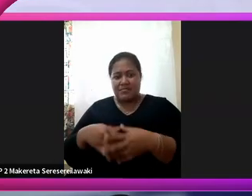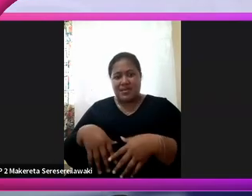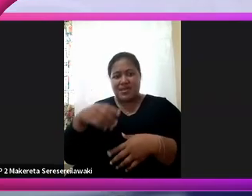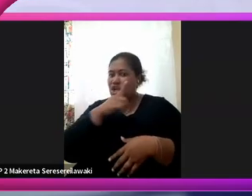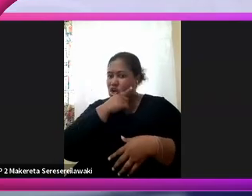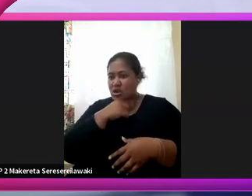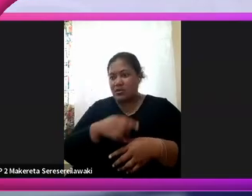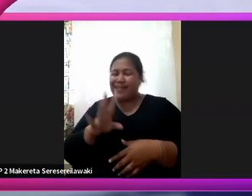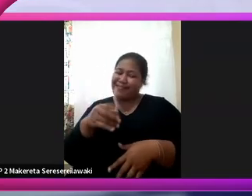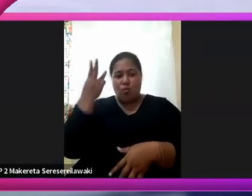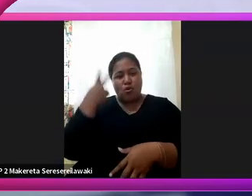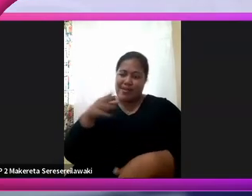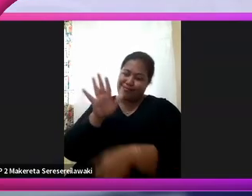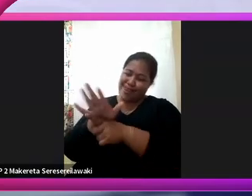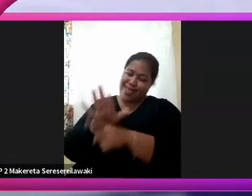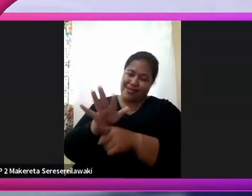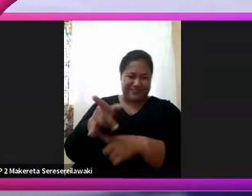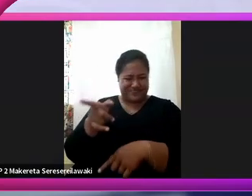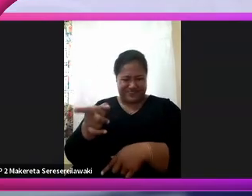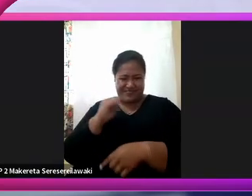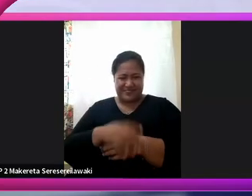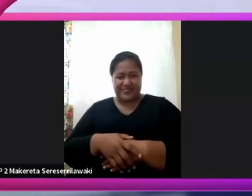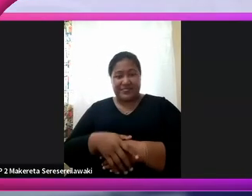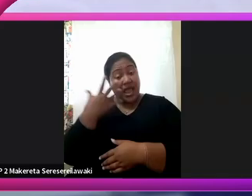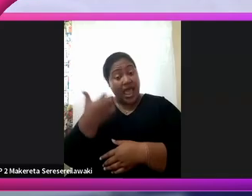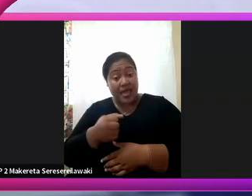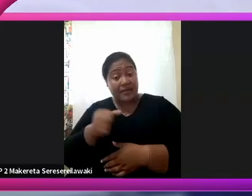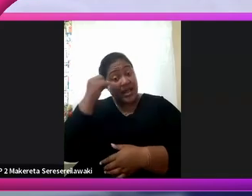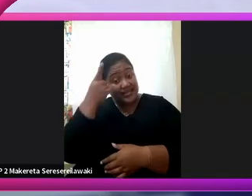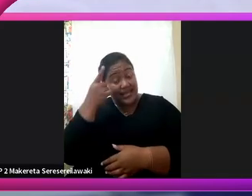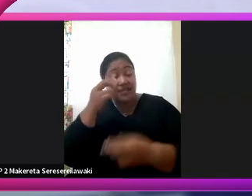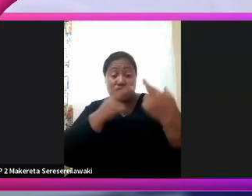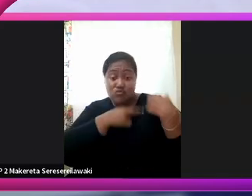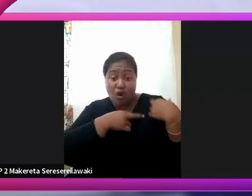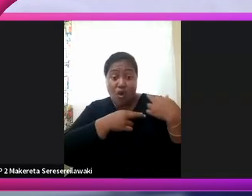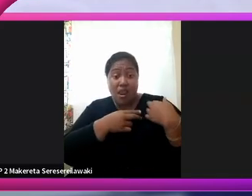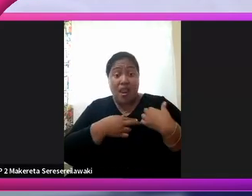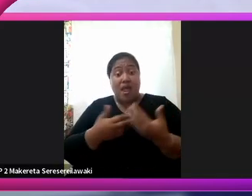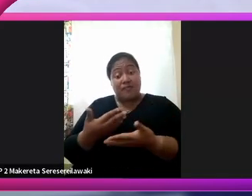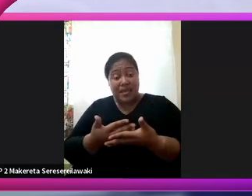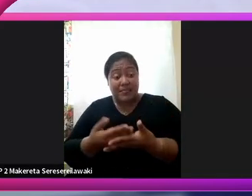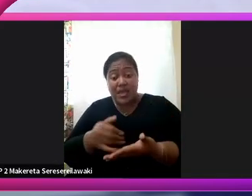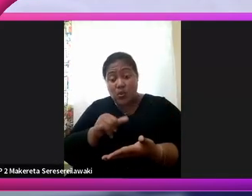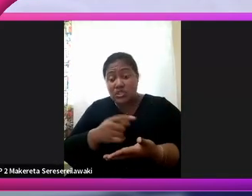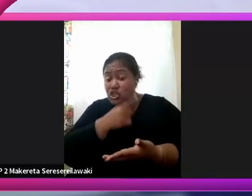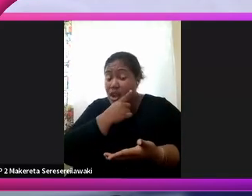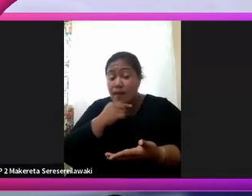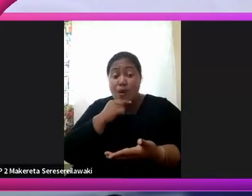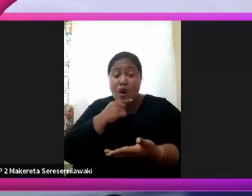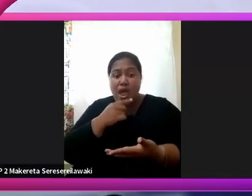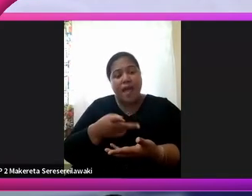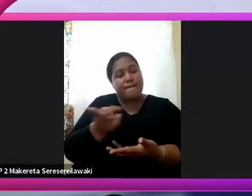should understand that the role of the fertility is equal, the man equal woman. No one able